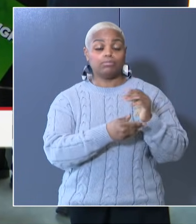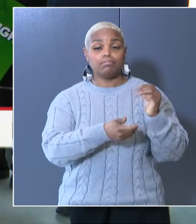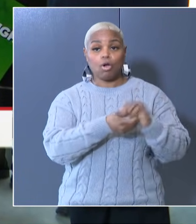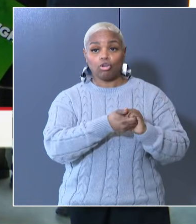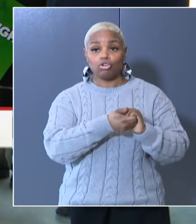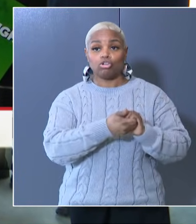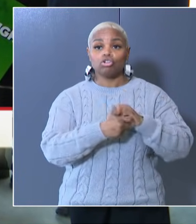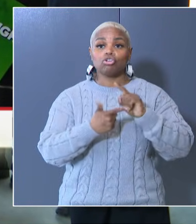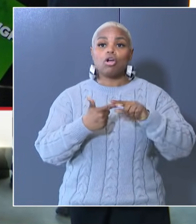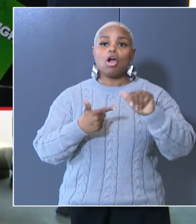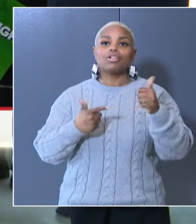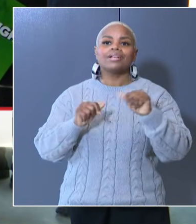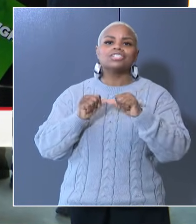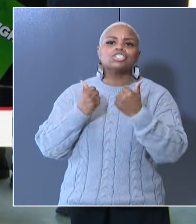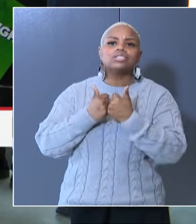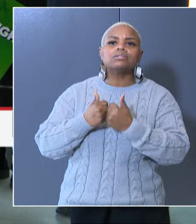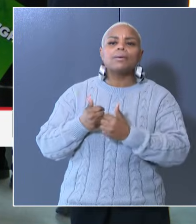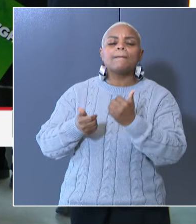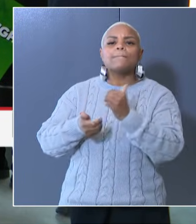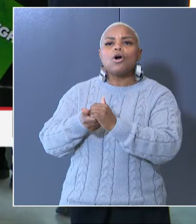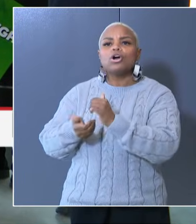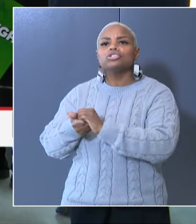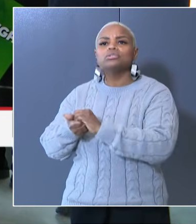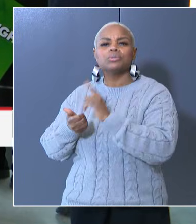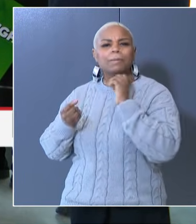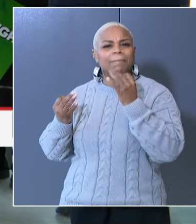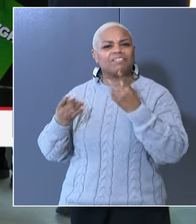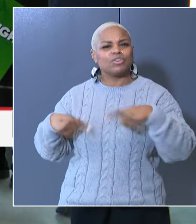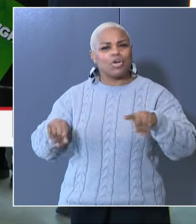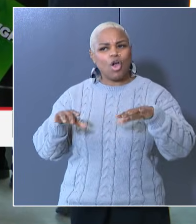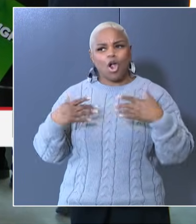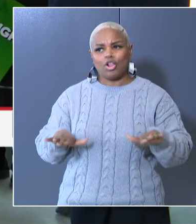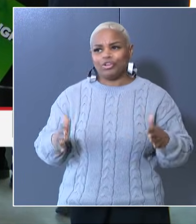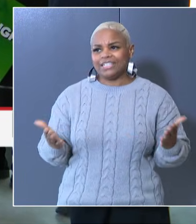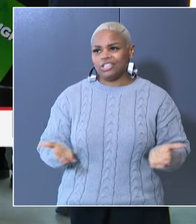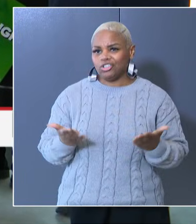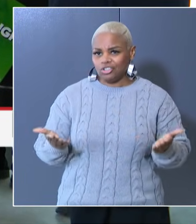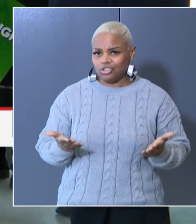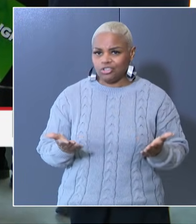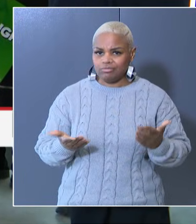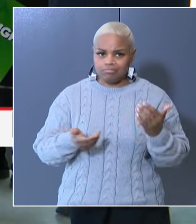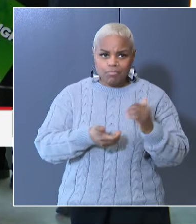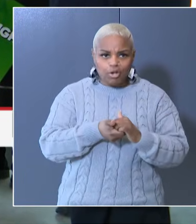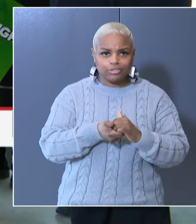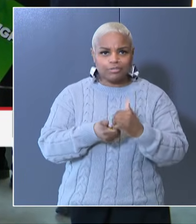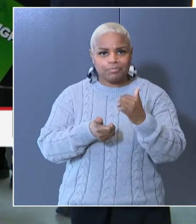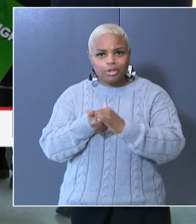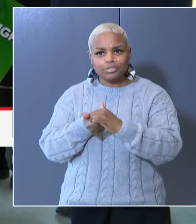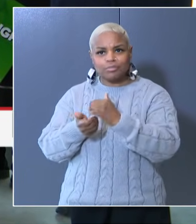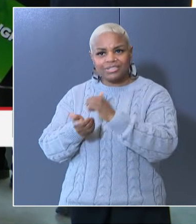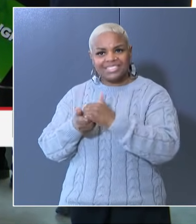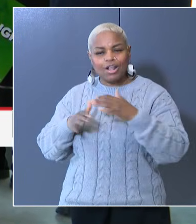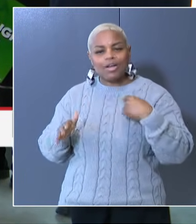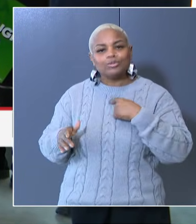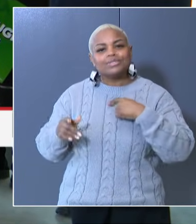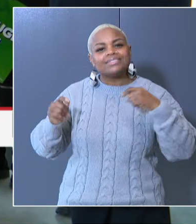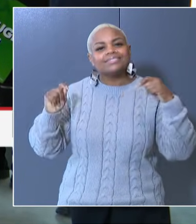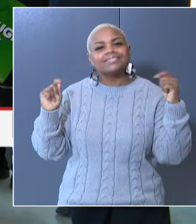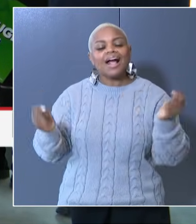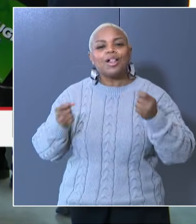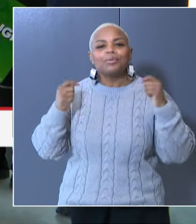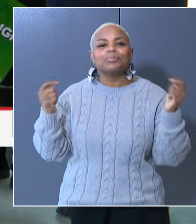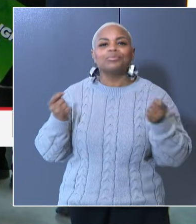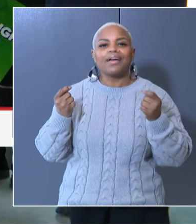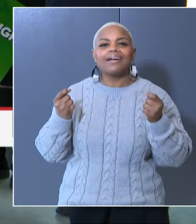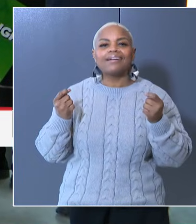of who are here today. That collaboration grants us this opportunity to celebrate what this actually means for the families who will soon call